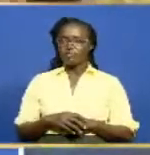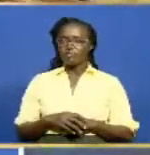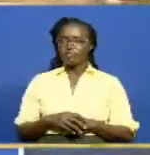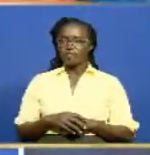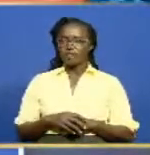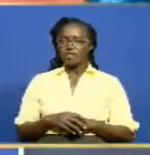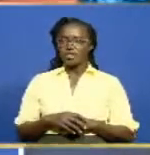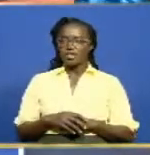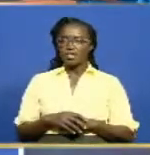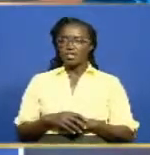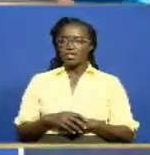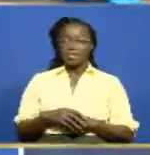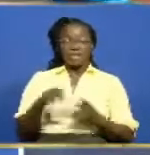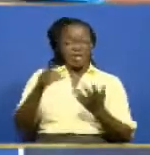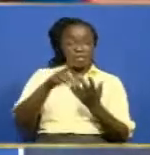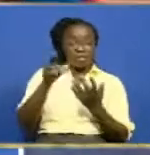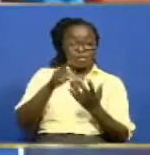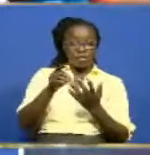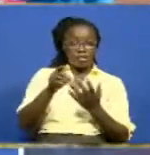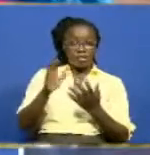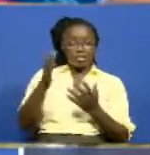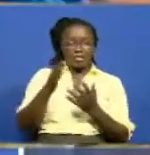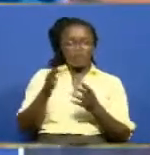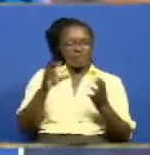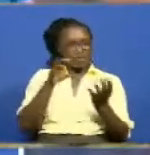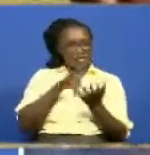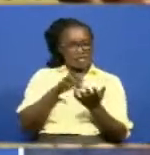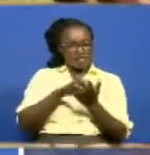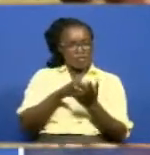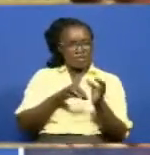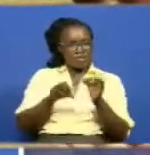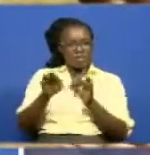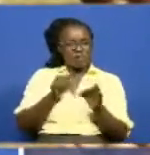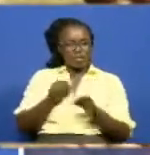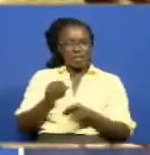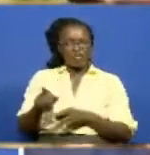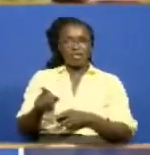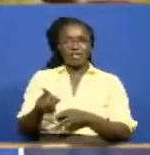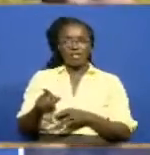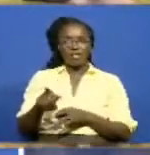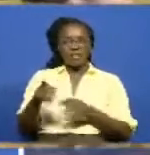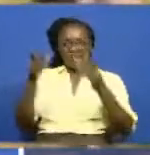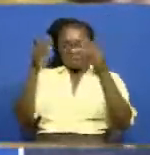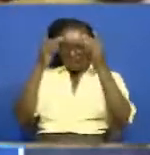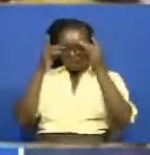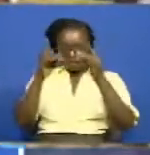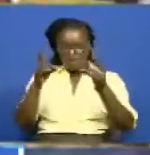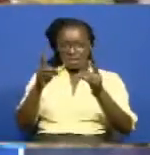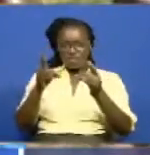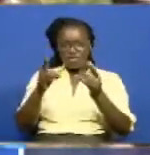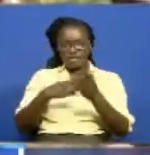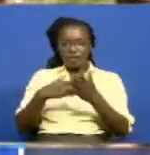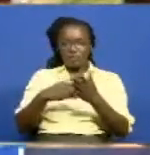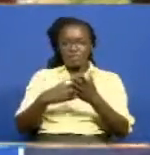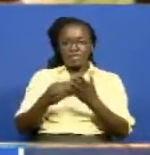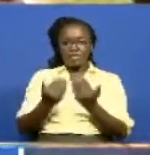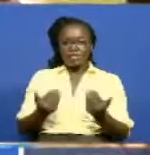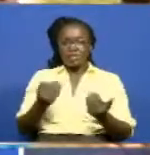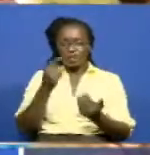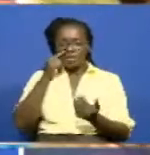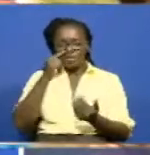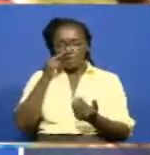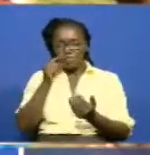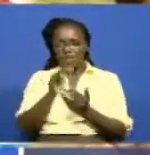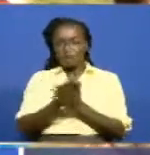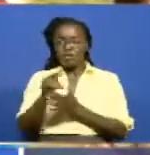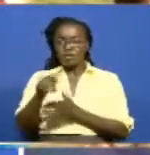After making a deliberate choice not to let circumstance define her, Roslyn decided to give vulnerable children a home, and today she